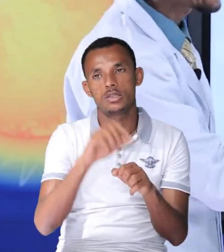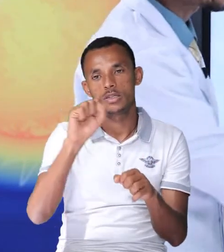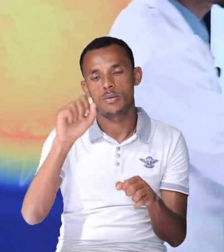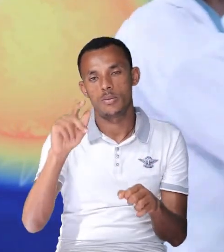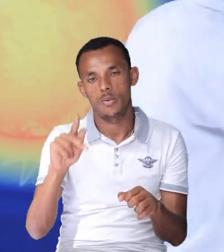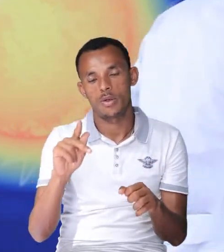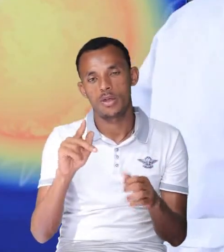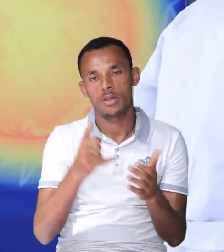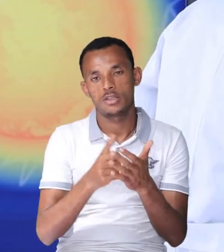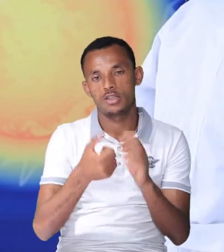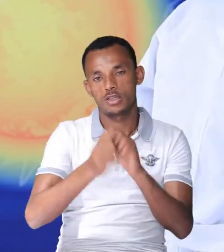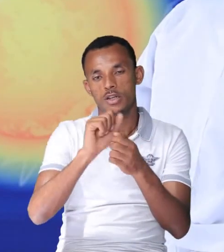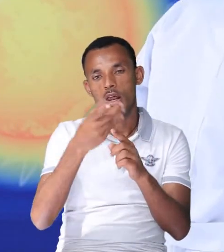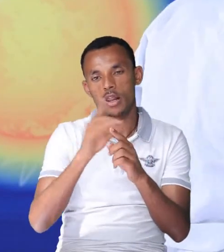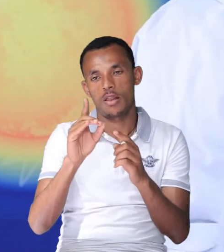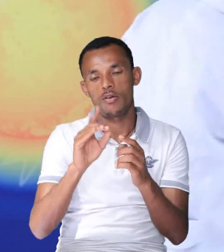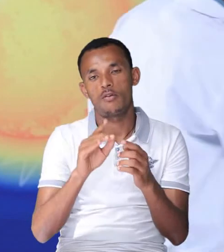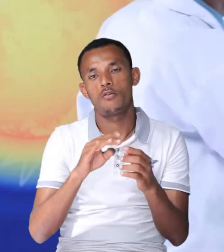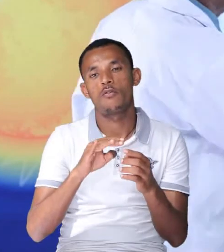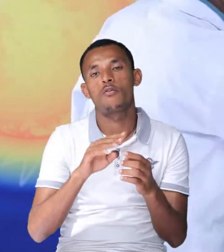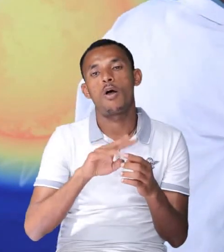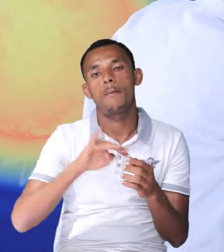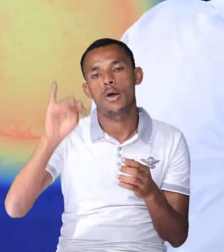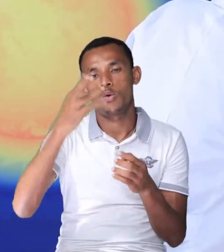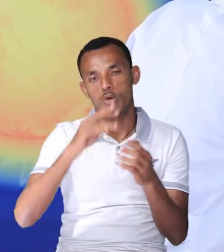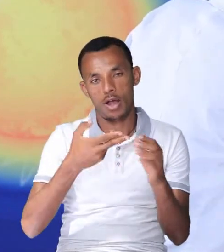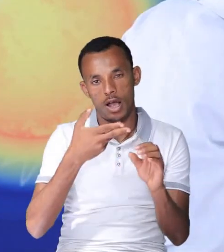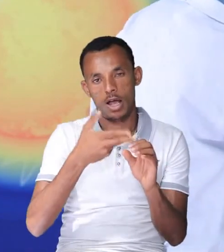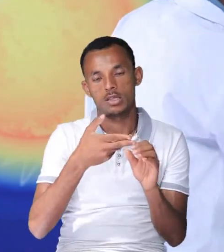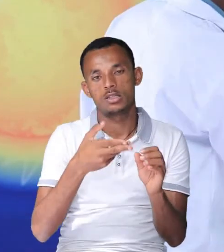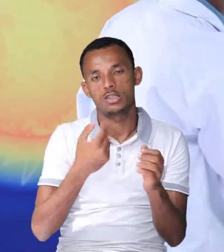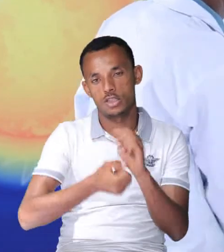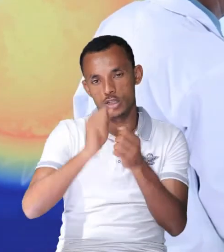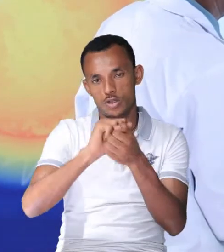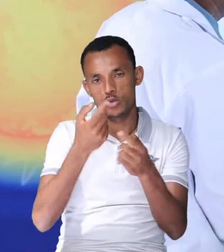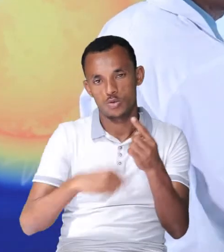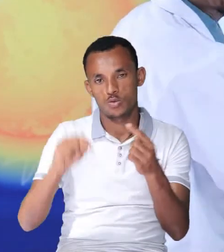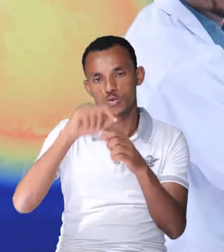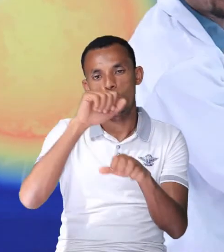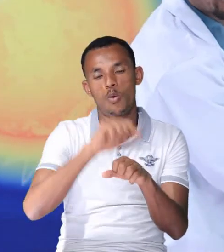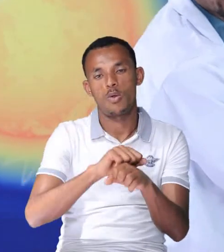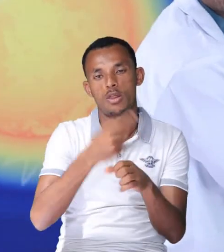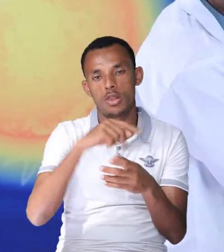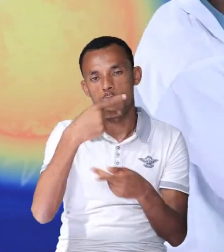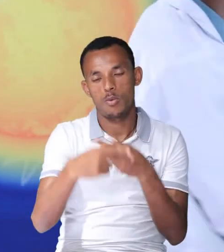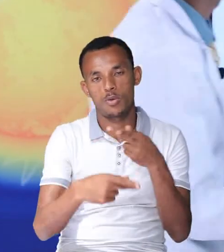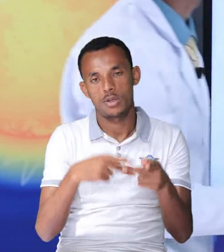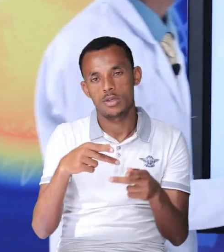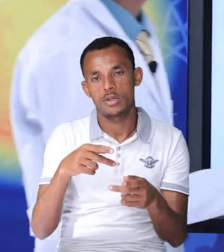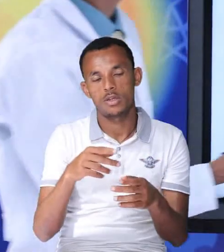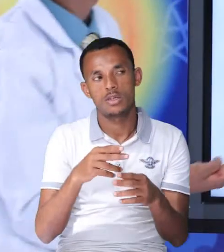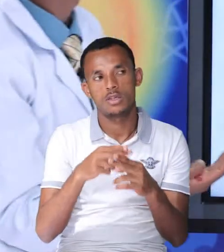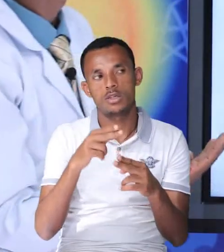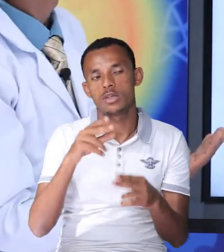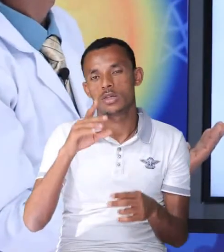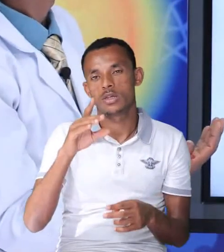it changes directly to vapor or gas. When vapor changes into solid, the process is said to be